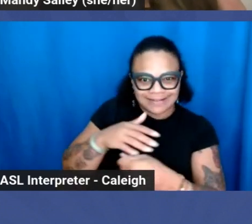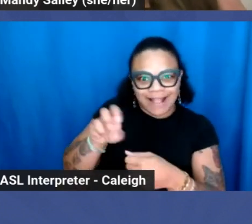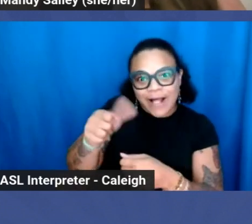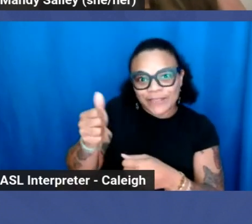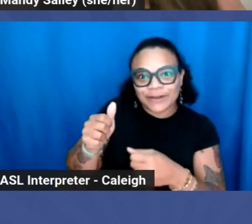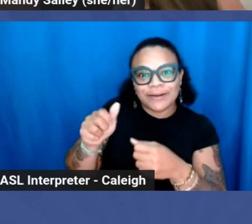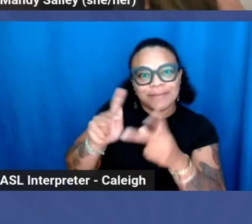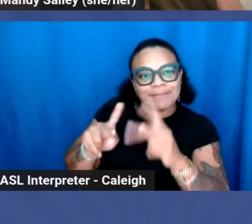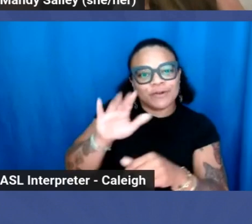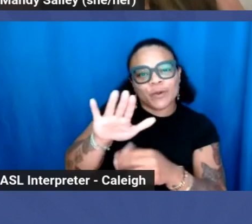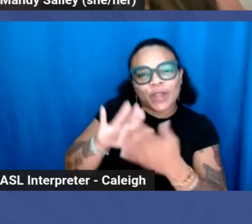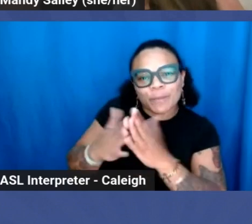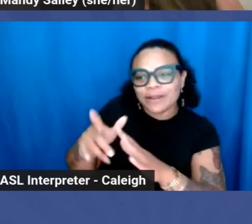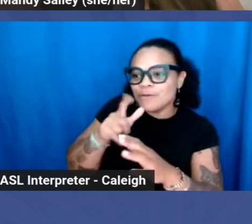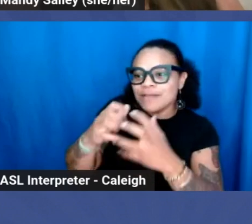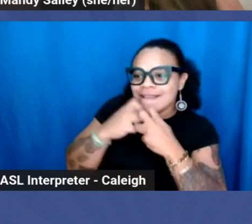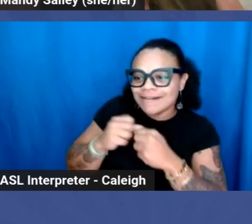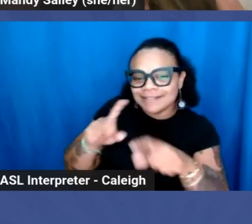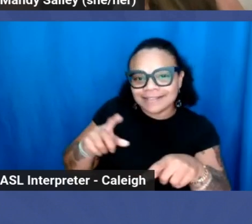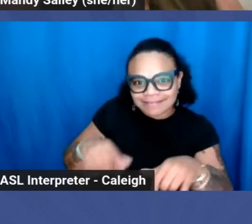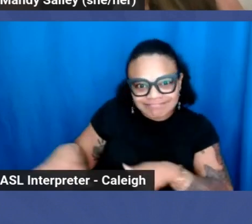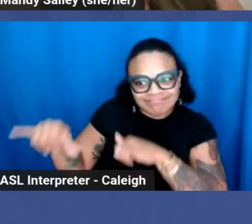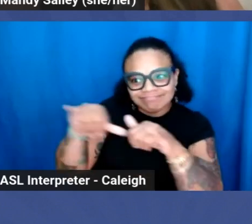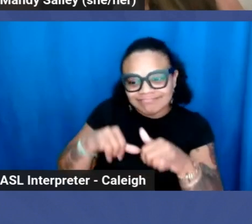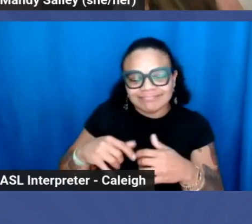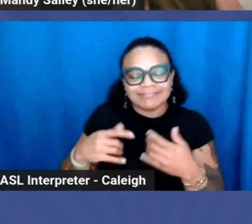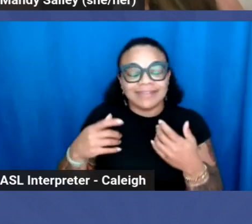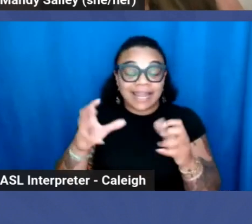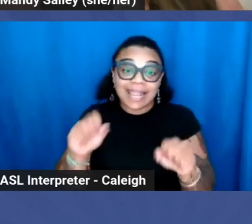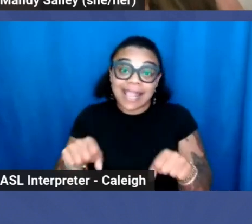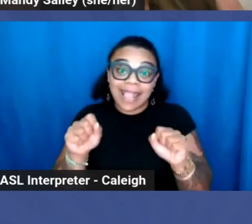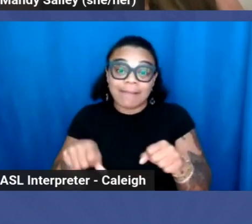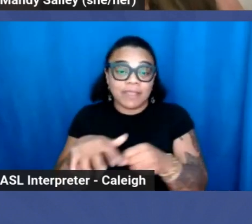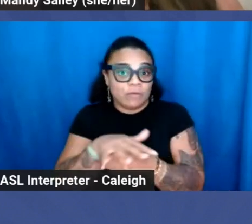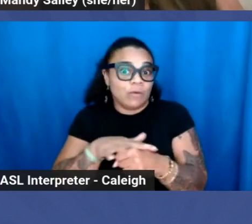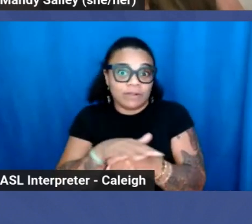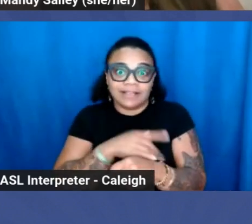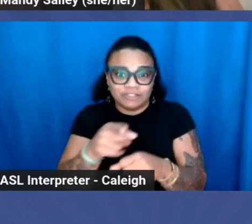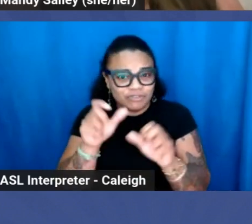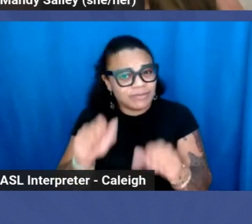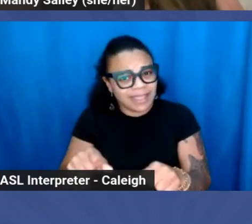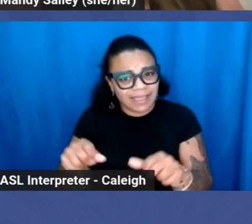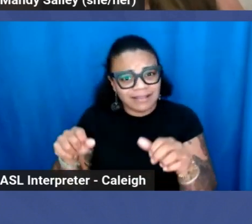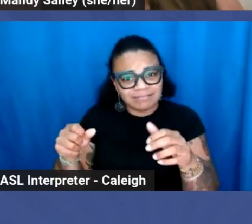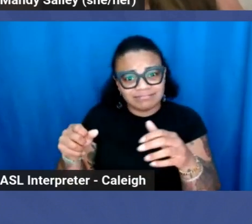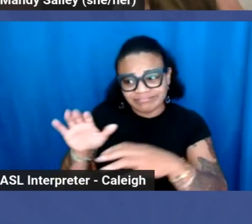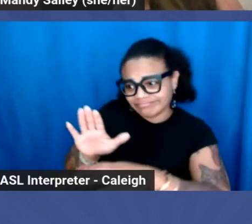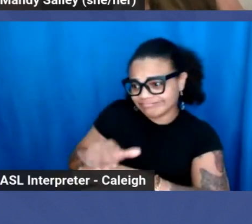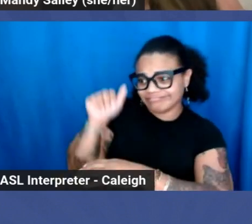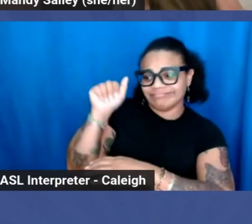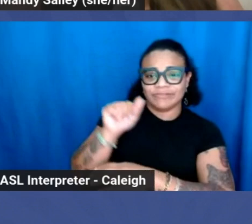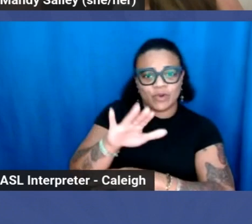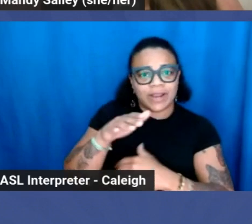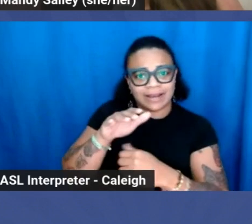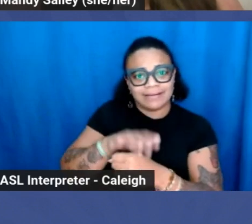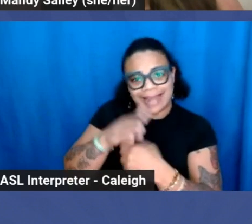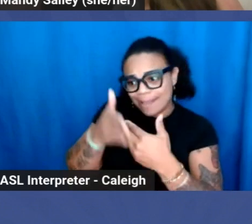And it can be super localized as well. Like there are so many ways to activate your neighbors, even through online